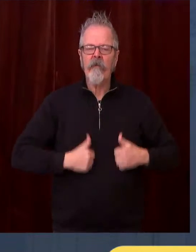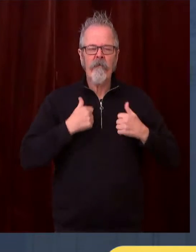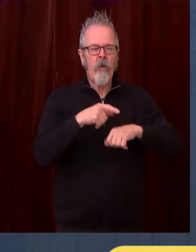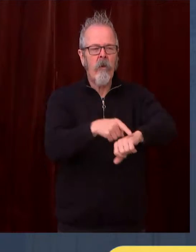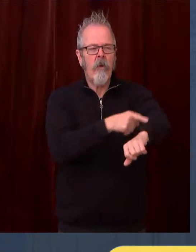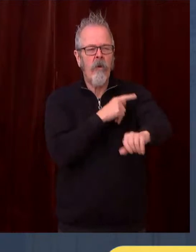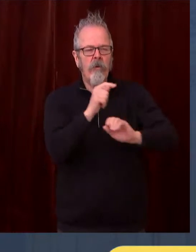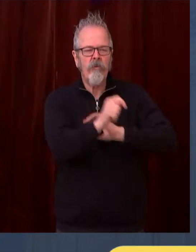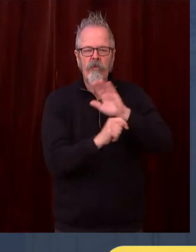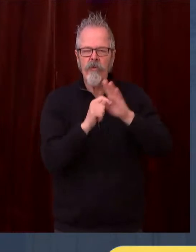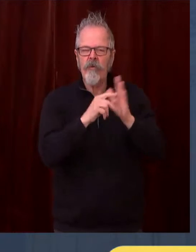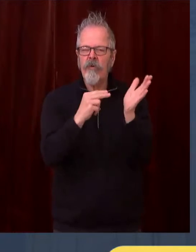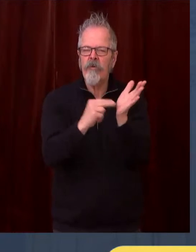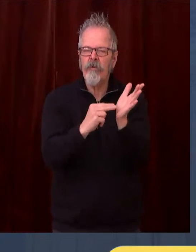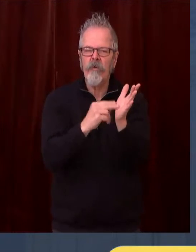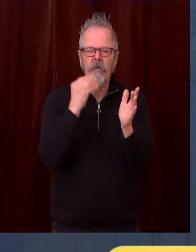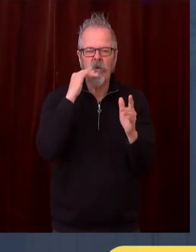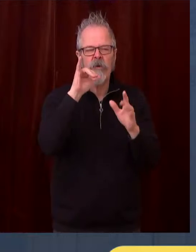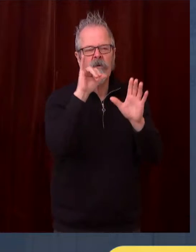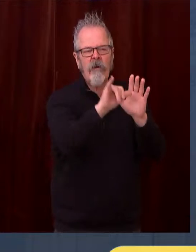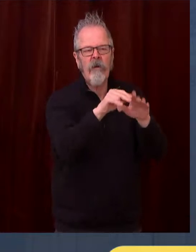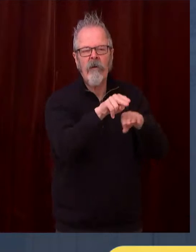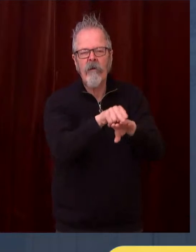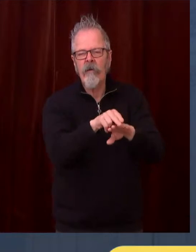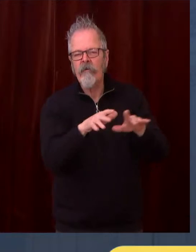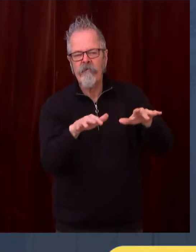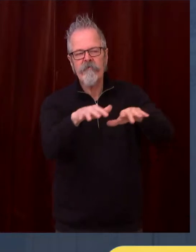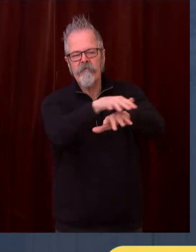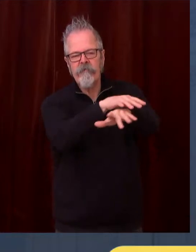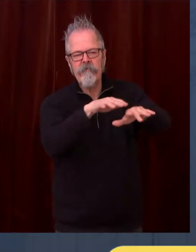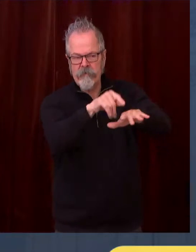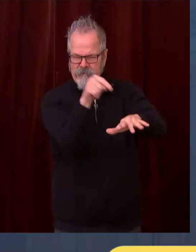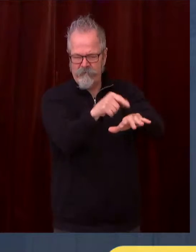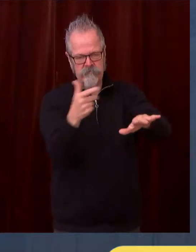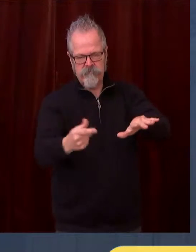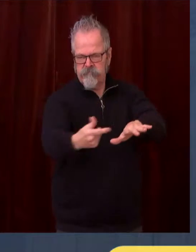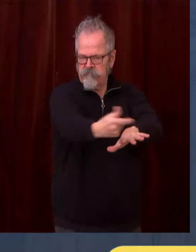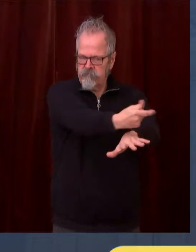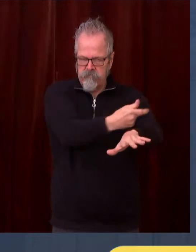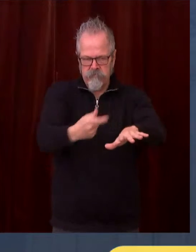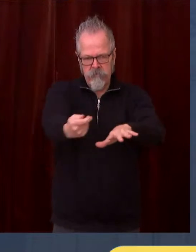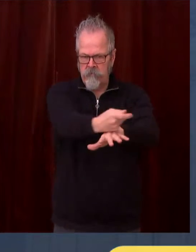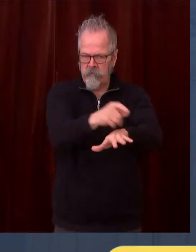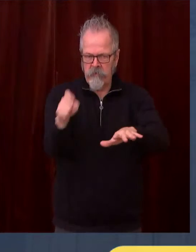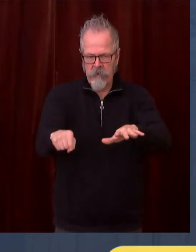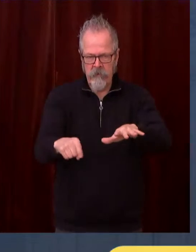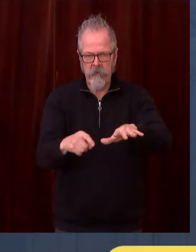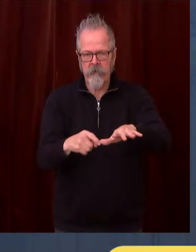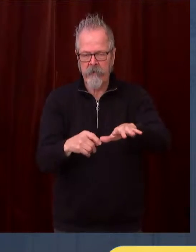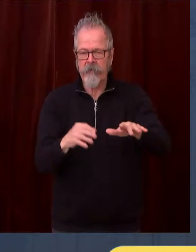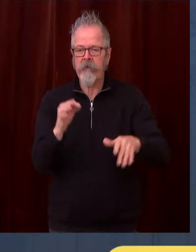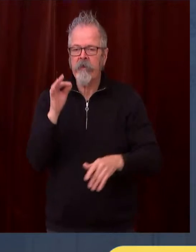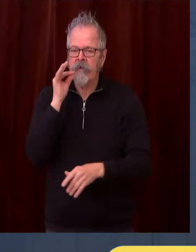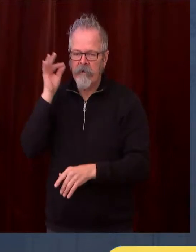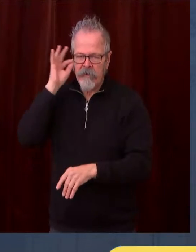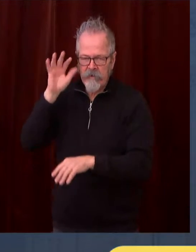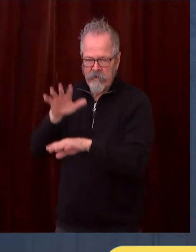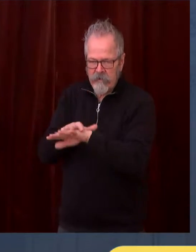departments have been working hard to prepare for this vaccine, and we appreciate their efforts,